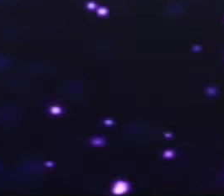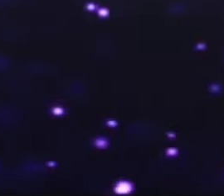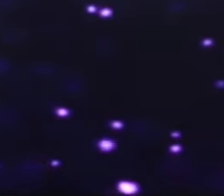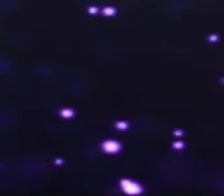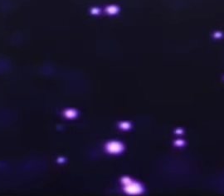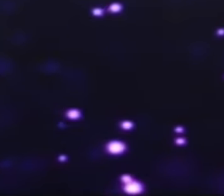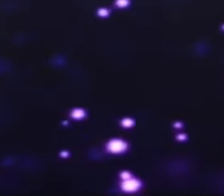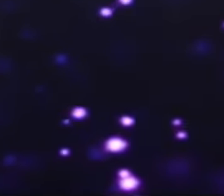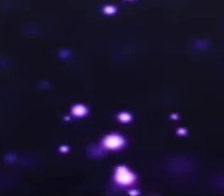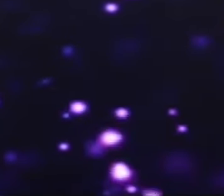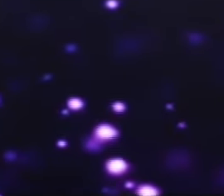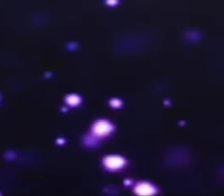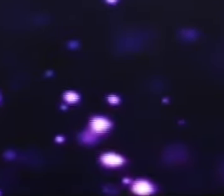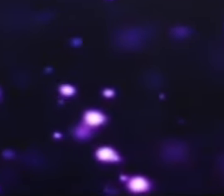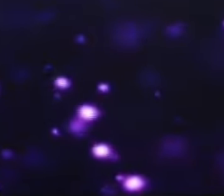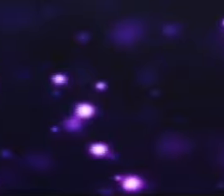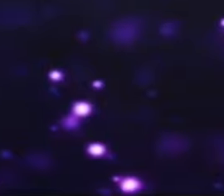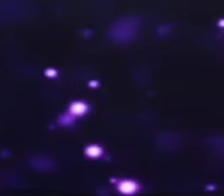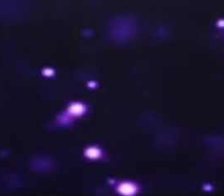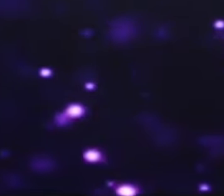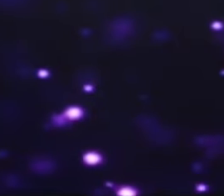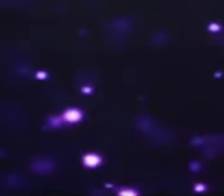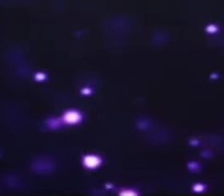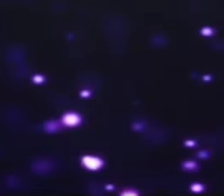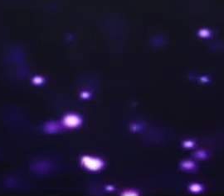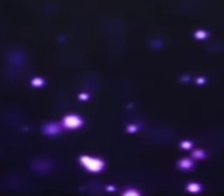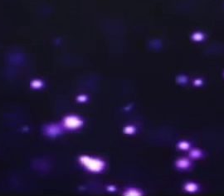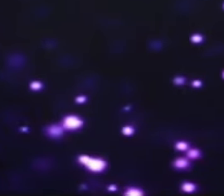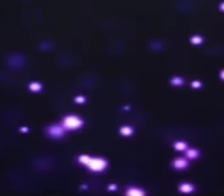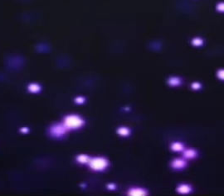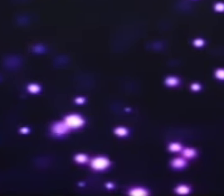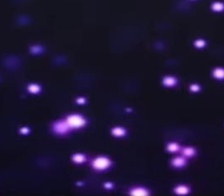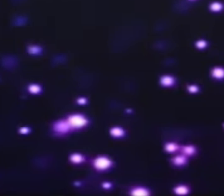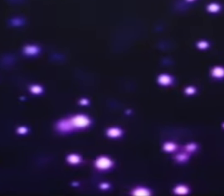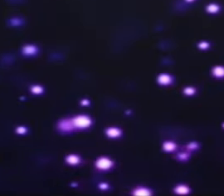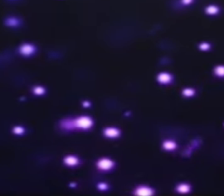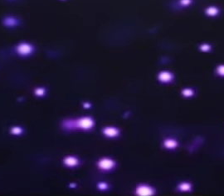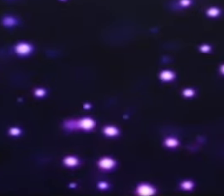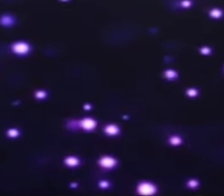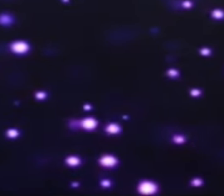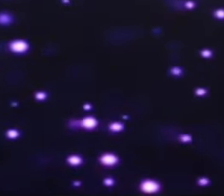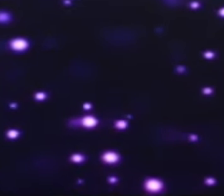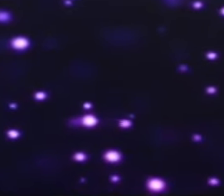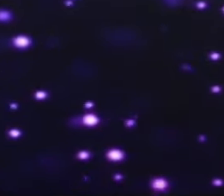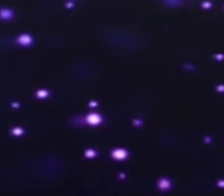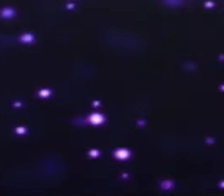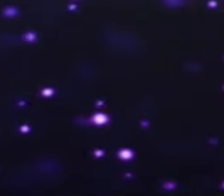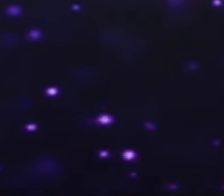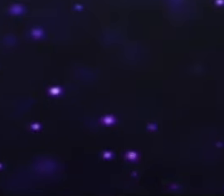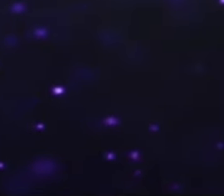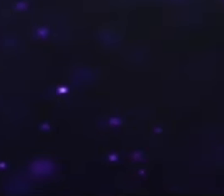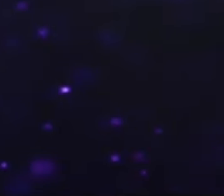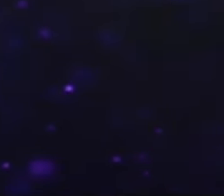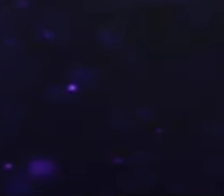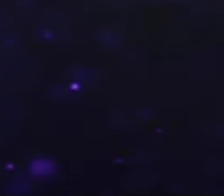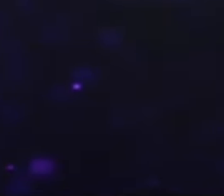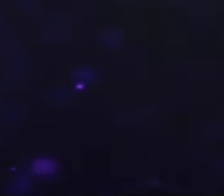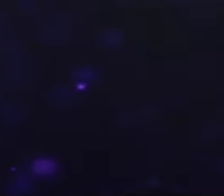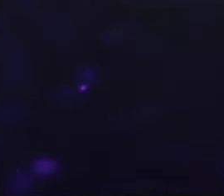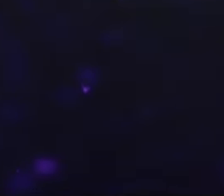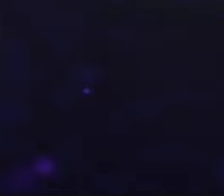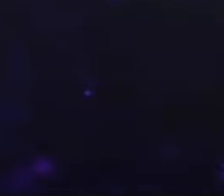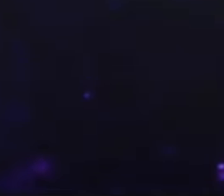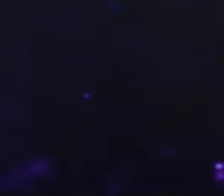to Thursday, as our Father announced through the secular, we'll be stepping up the voltage. It is